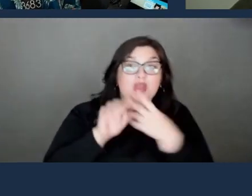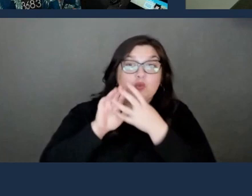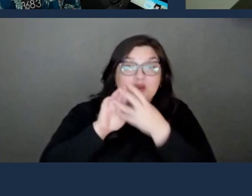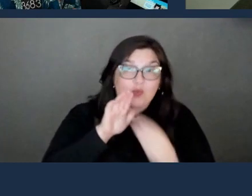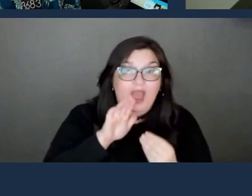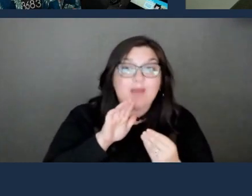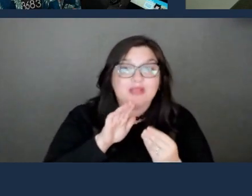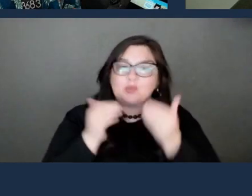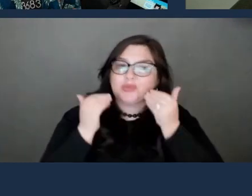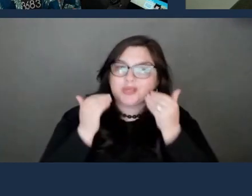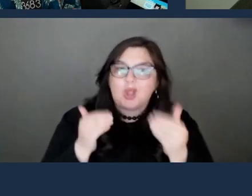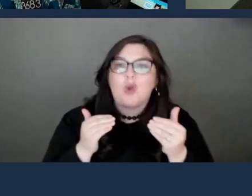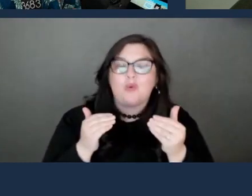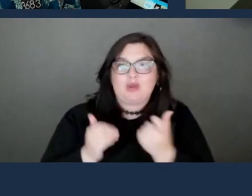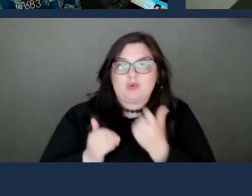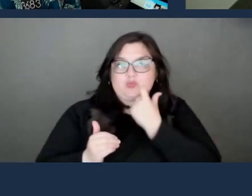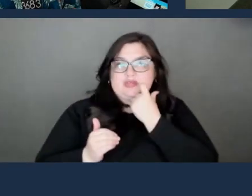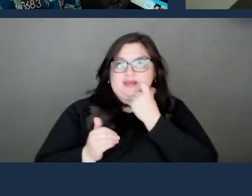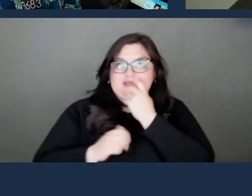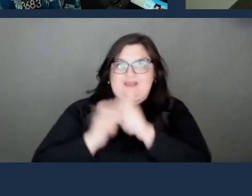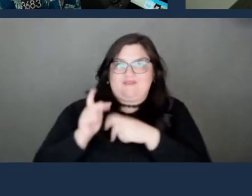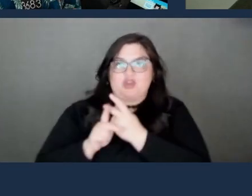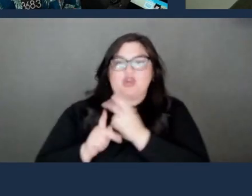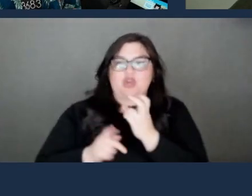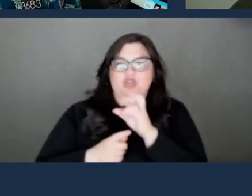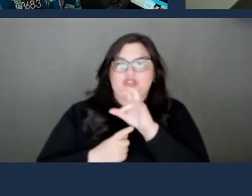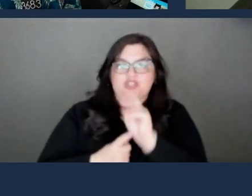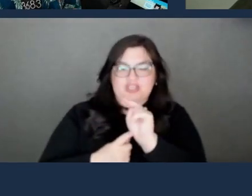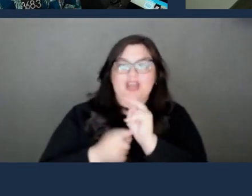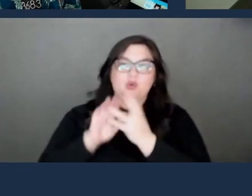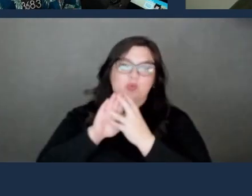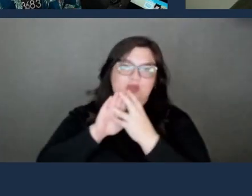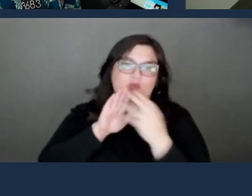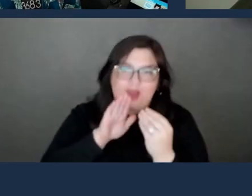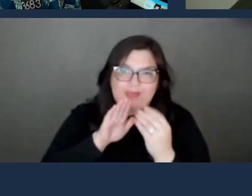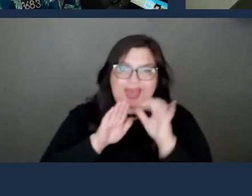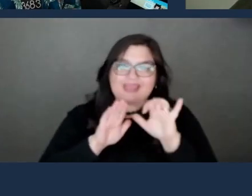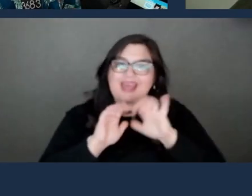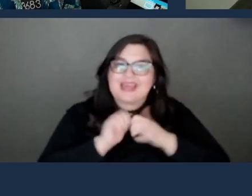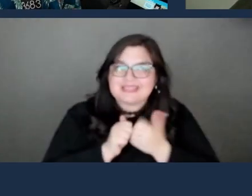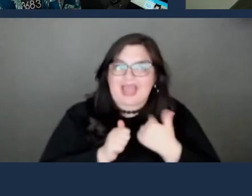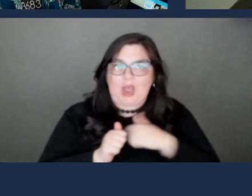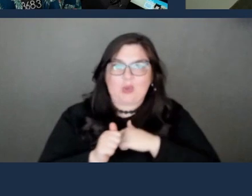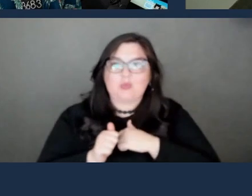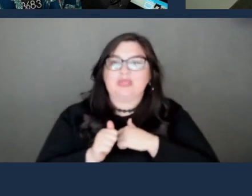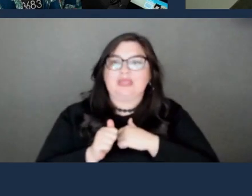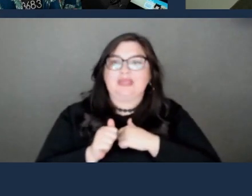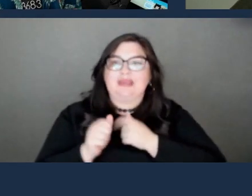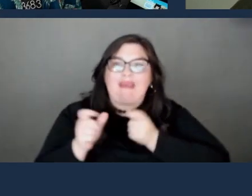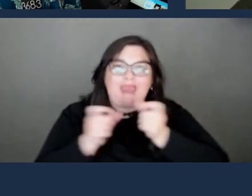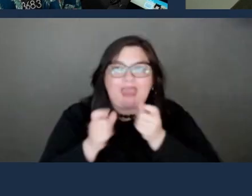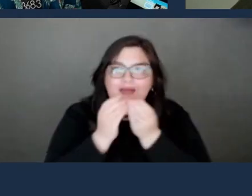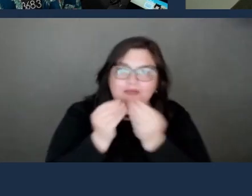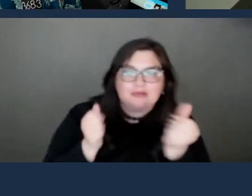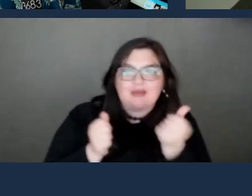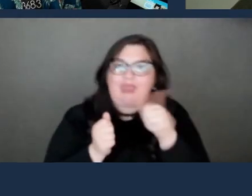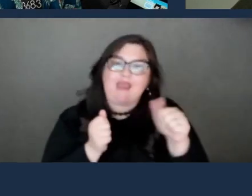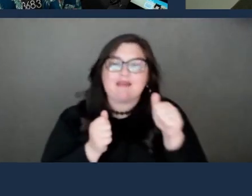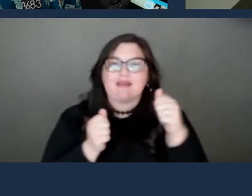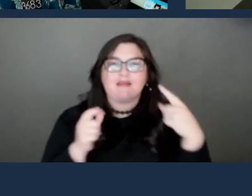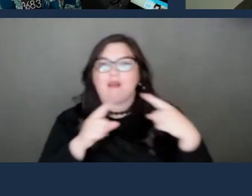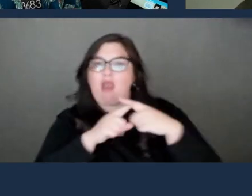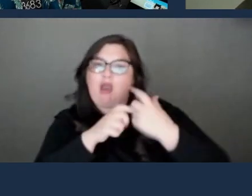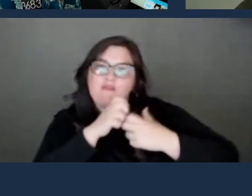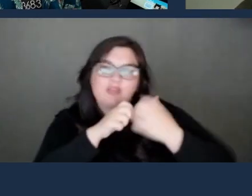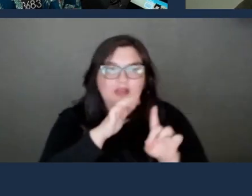those versions as well. So that's really how we handle any sort of conflicts, is if you're writing to a bucket and you want